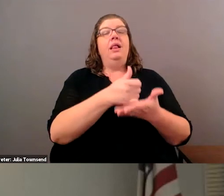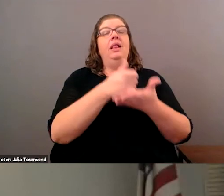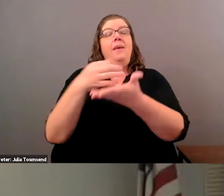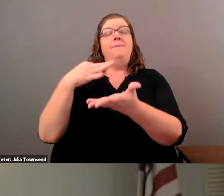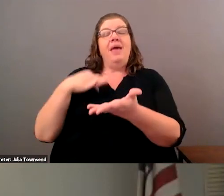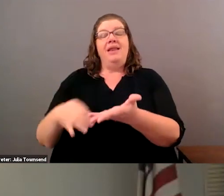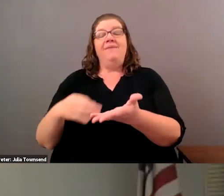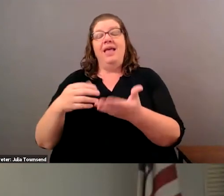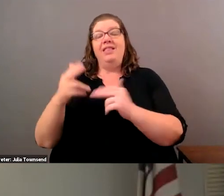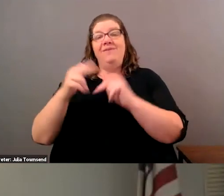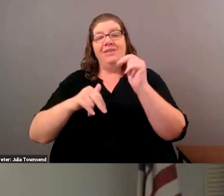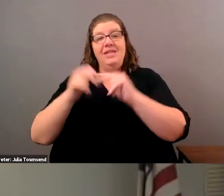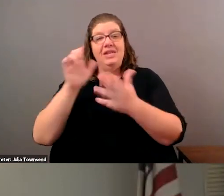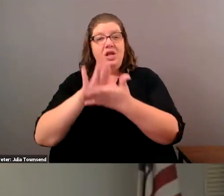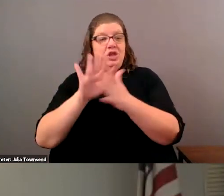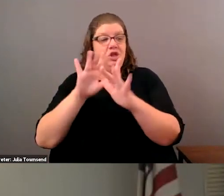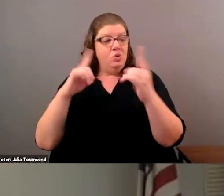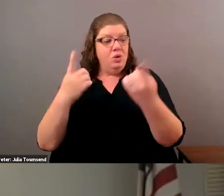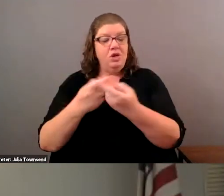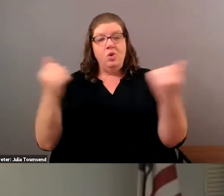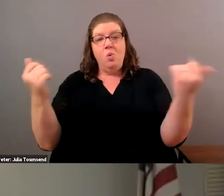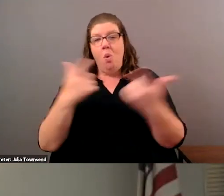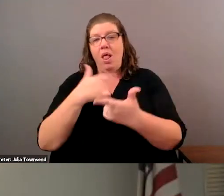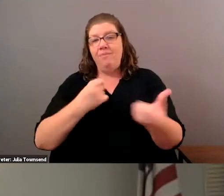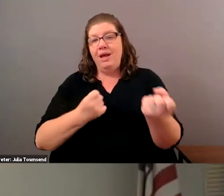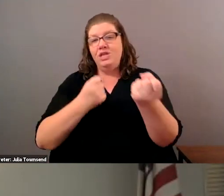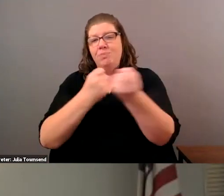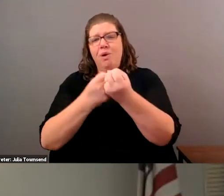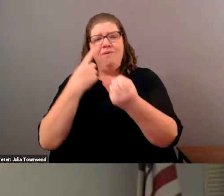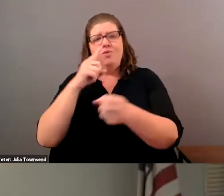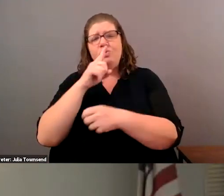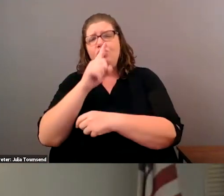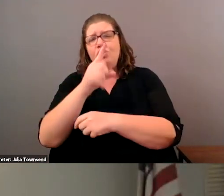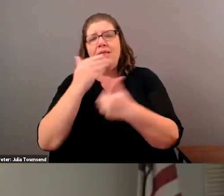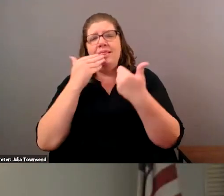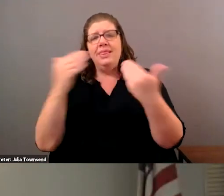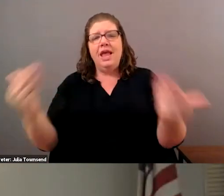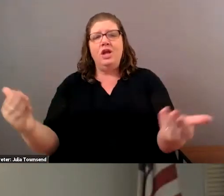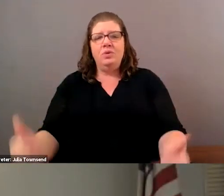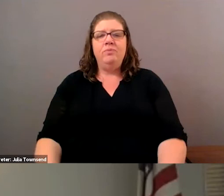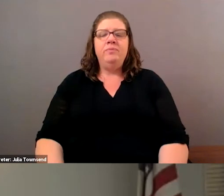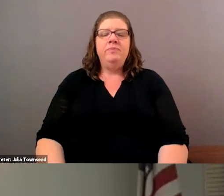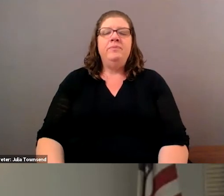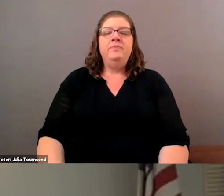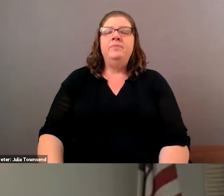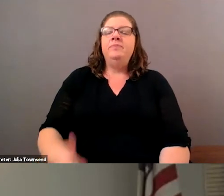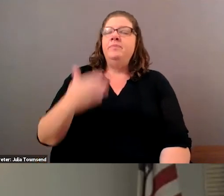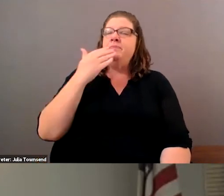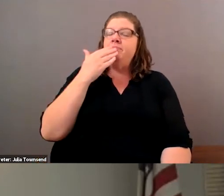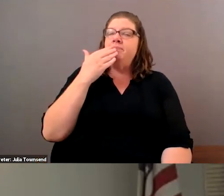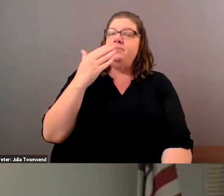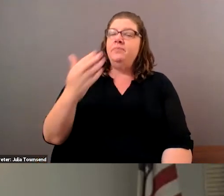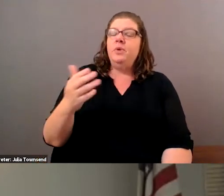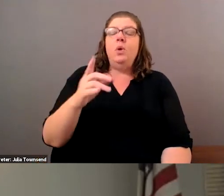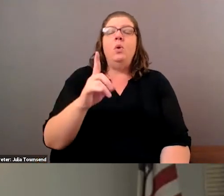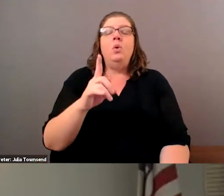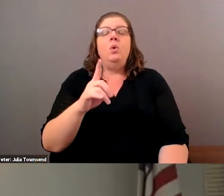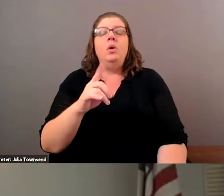So overall, it has my support for sure. Thank you. Thanks very much. I'm sorry, I just meant